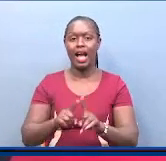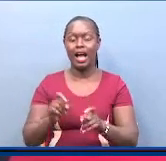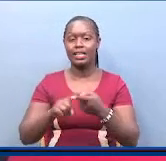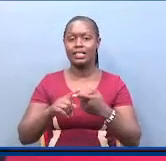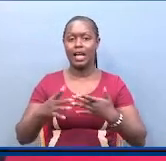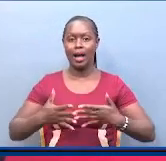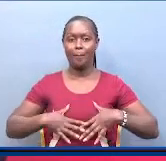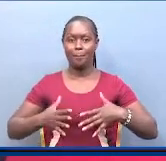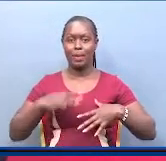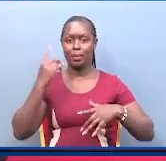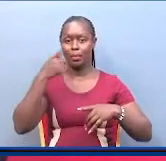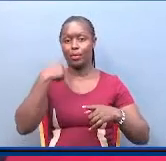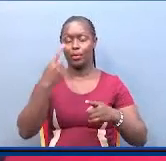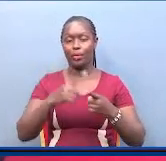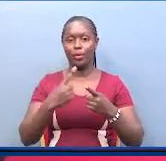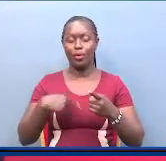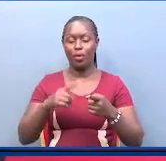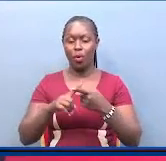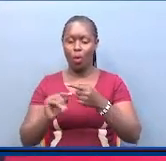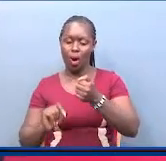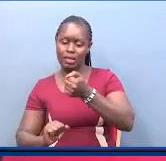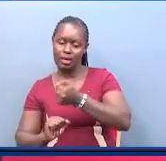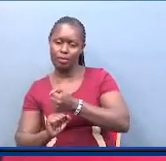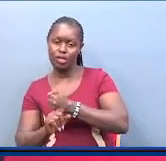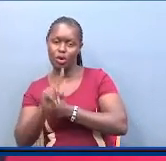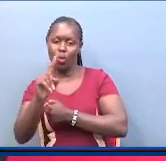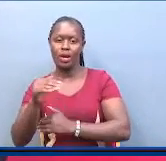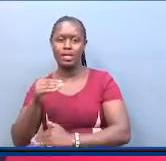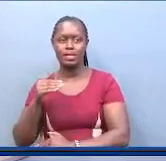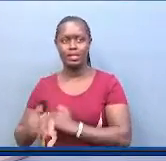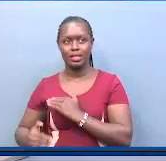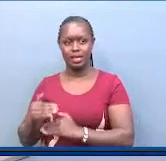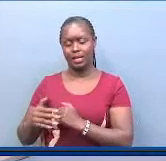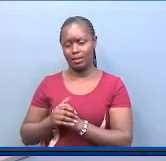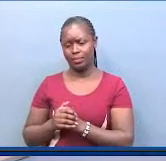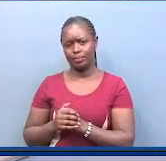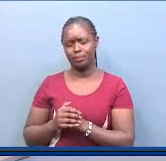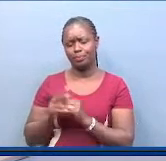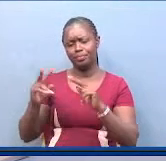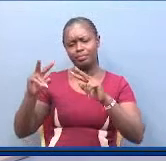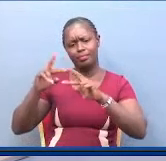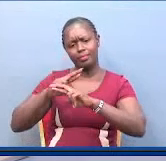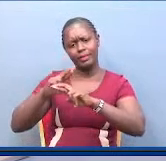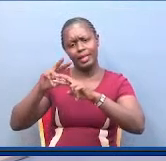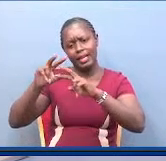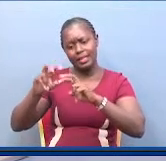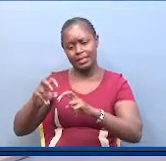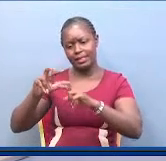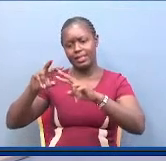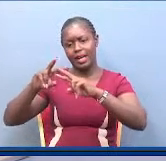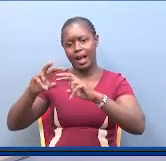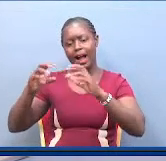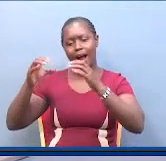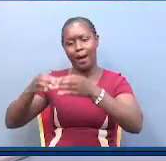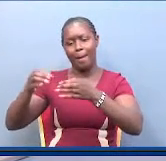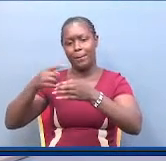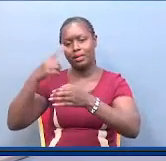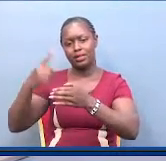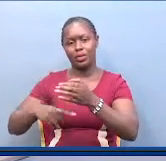are fleecing one side of the political divide. But these are research companies who say they did this